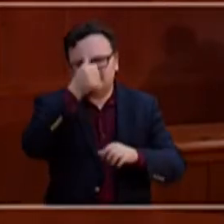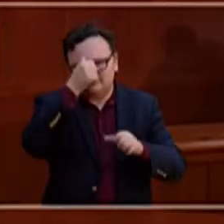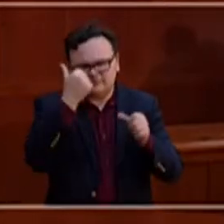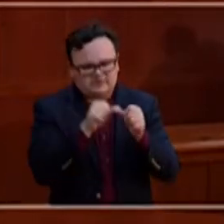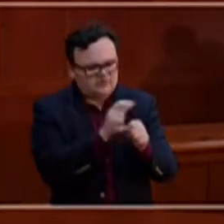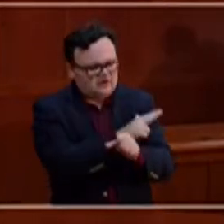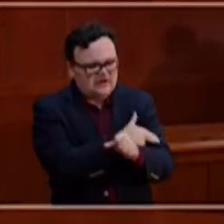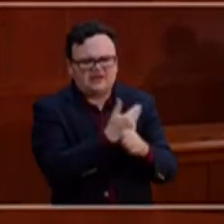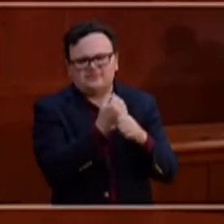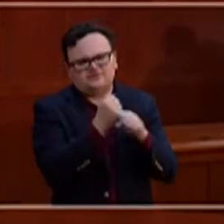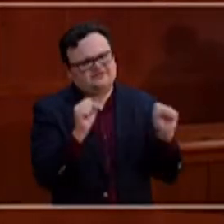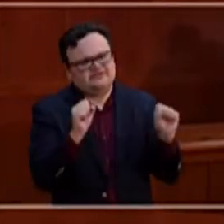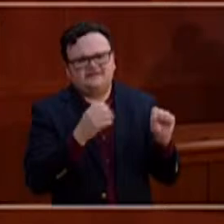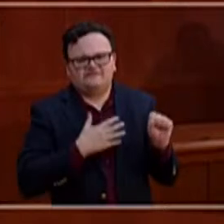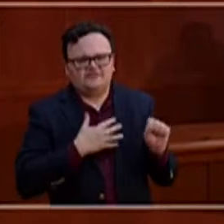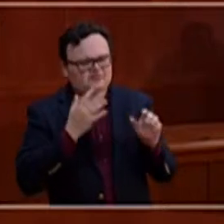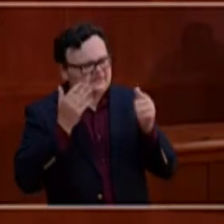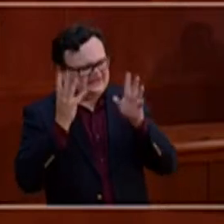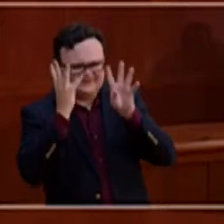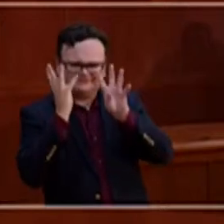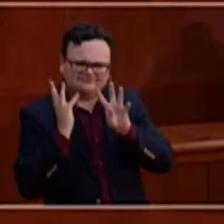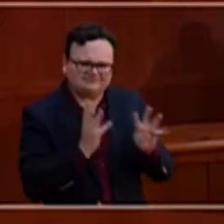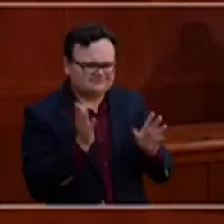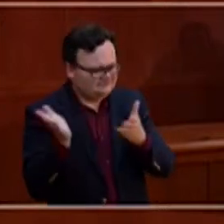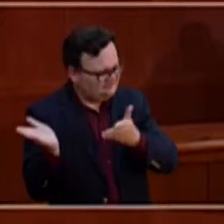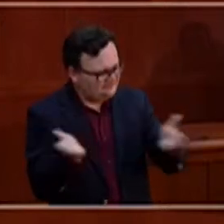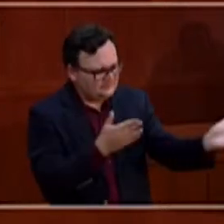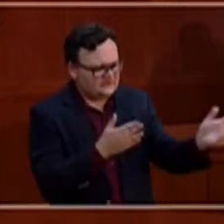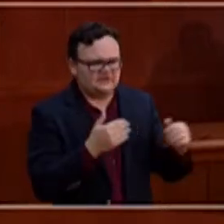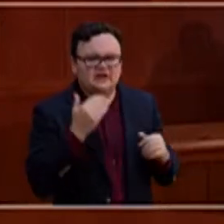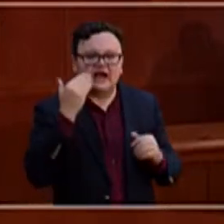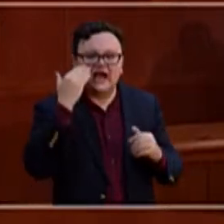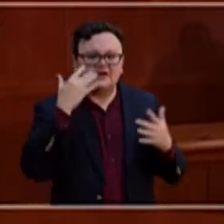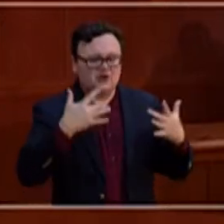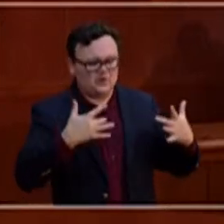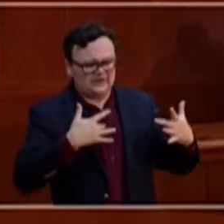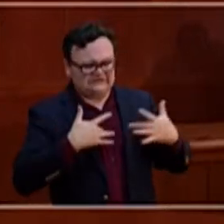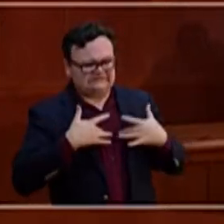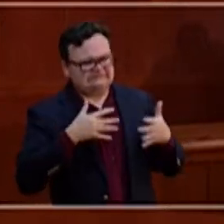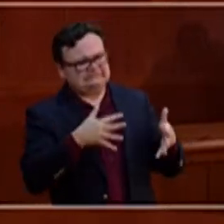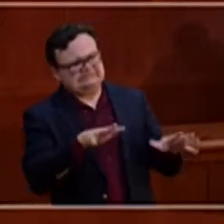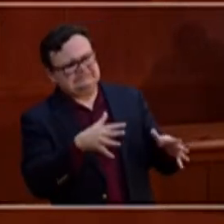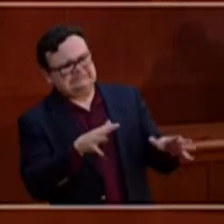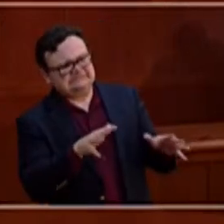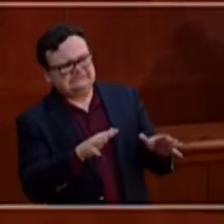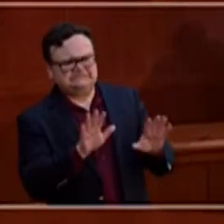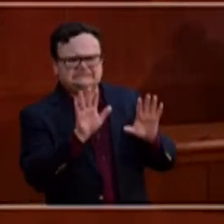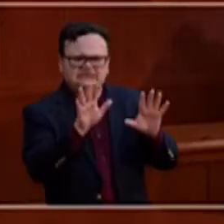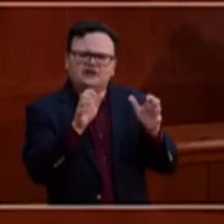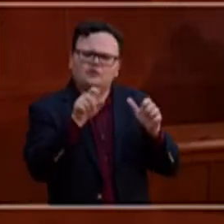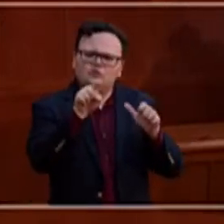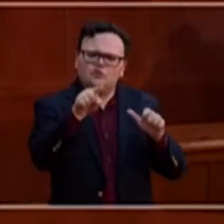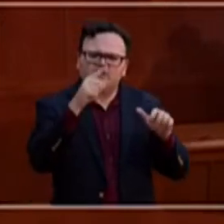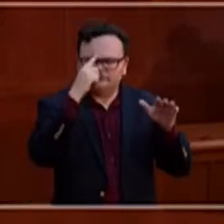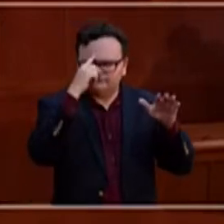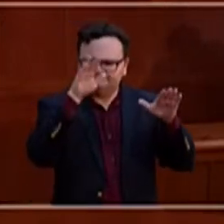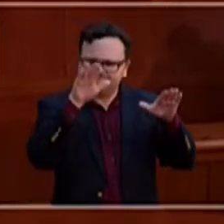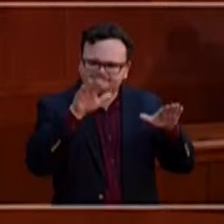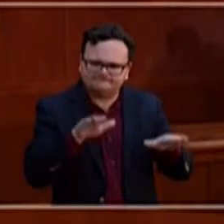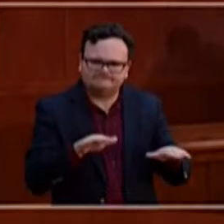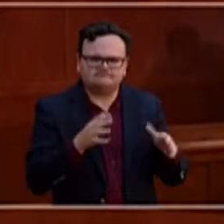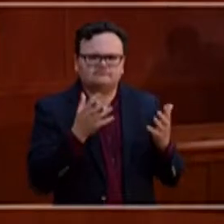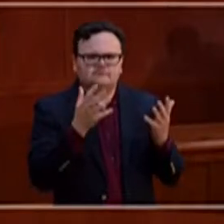that, anxiety over going in, is not our friend, and we want people to be able to get the care that they